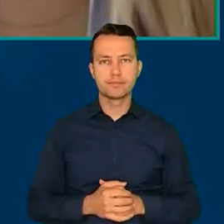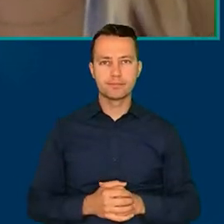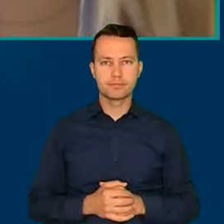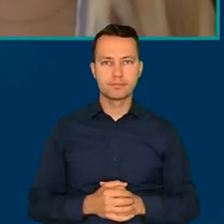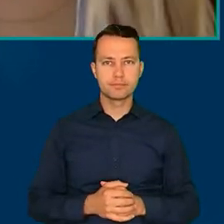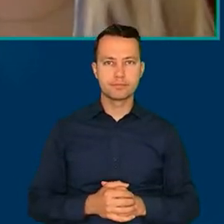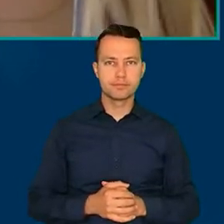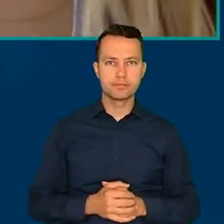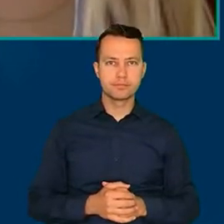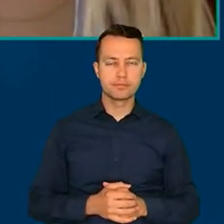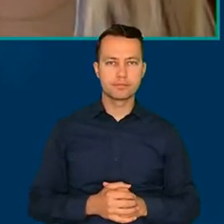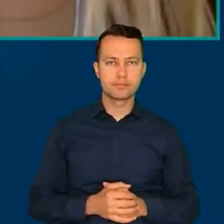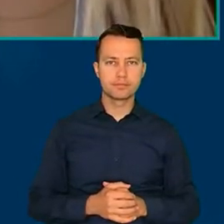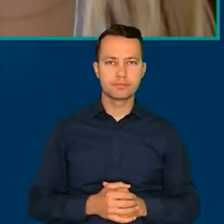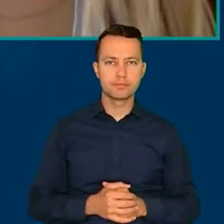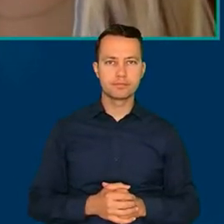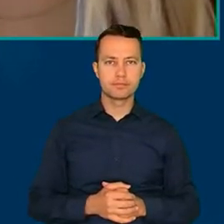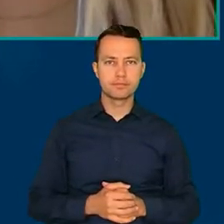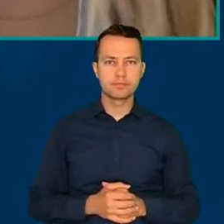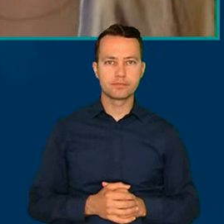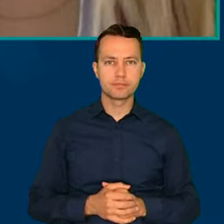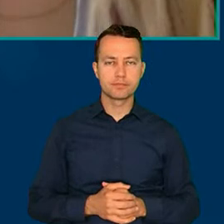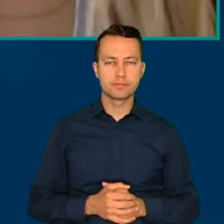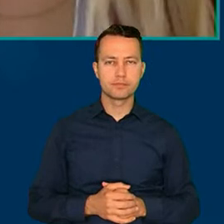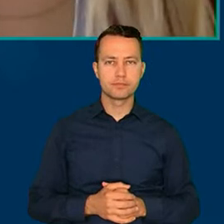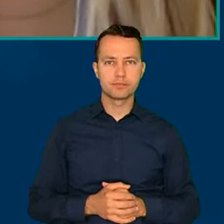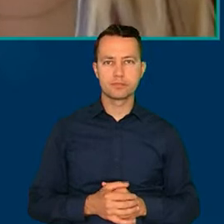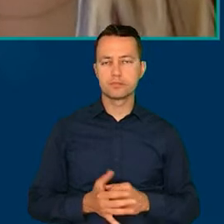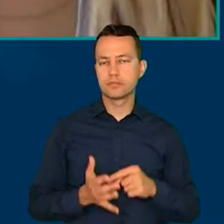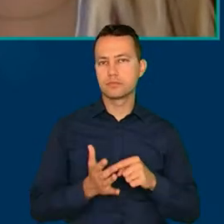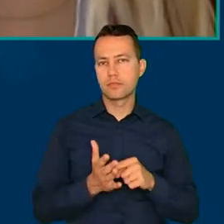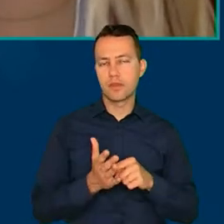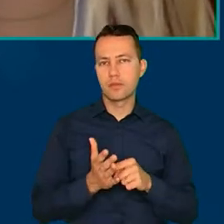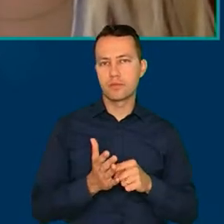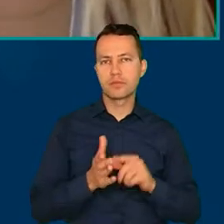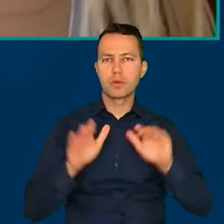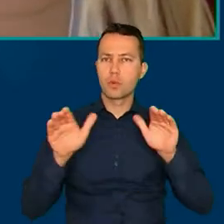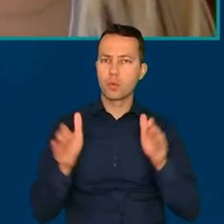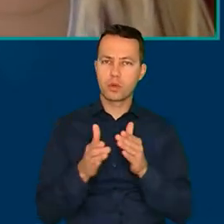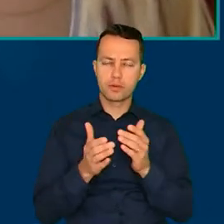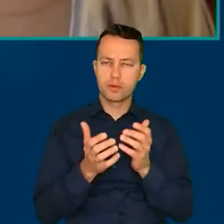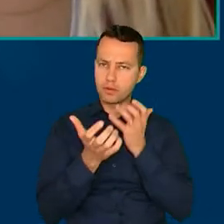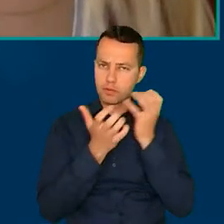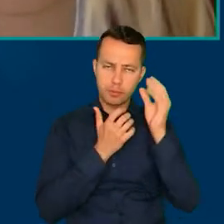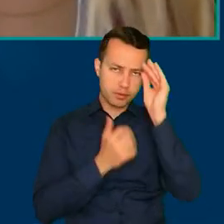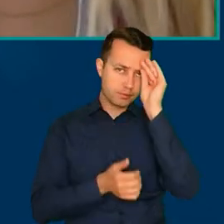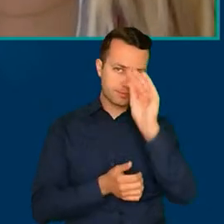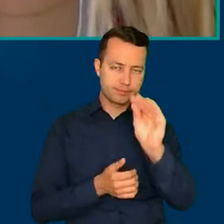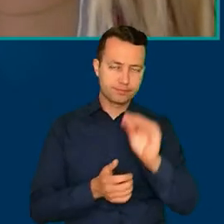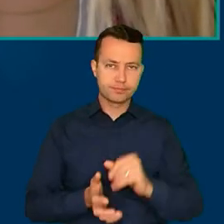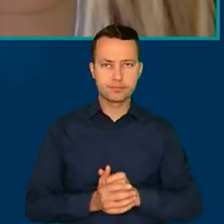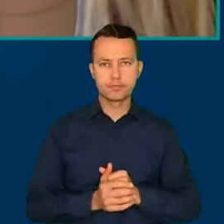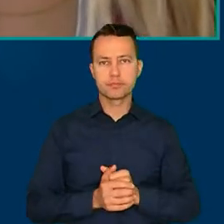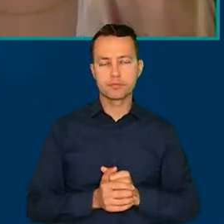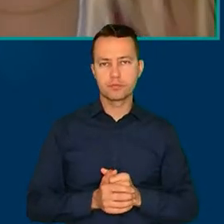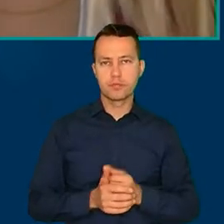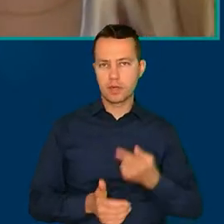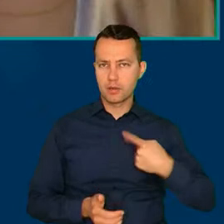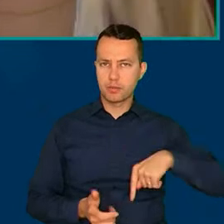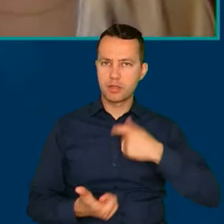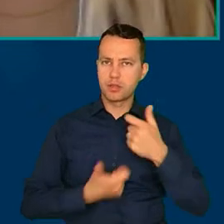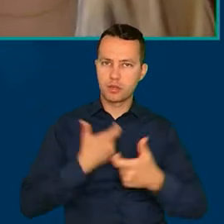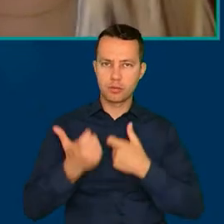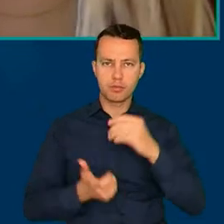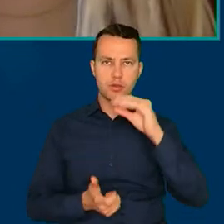Just to note very briefly in terms of our work at the OECD, in addition to regulatory engagement, developing